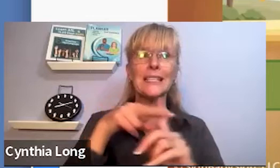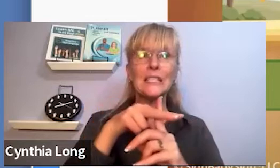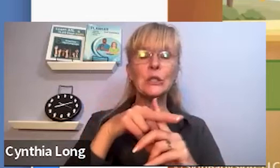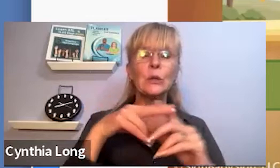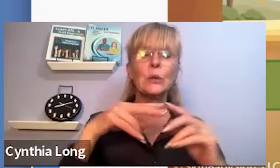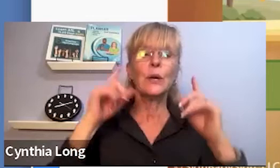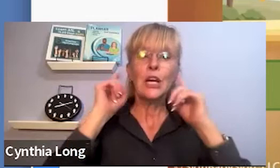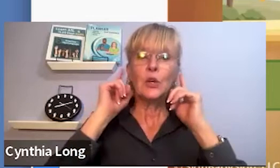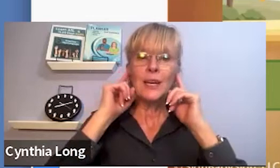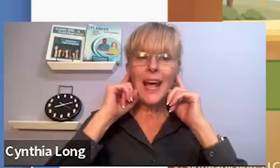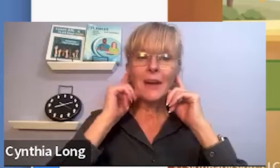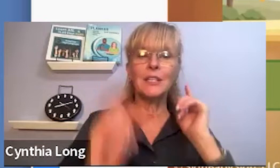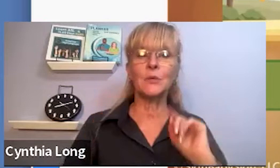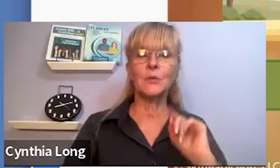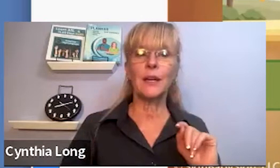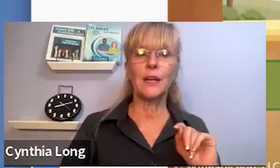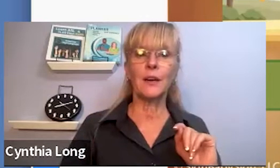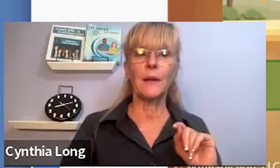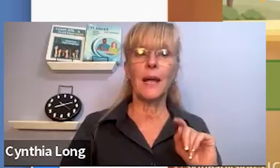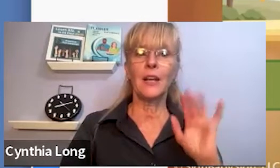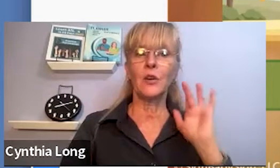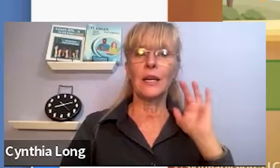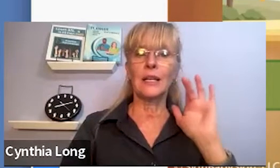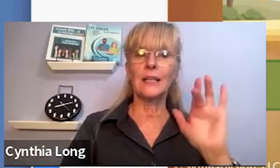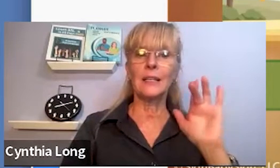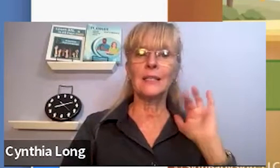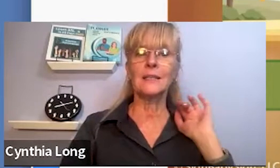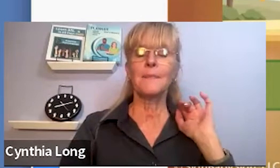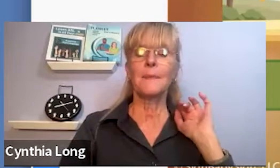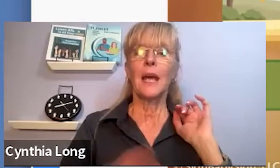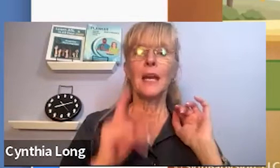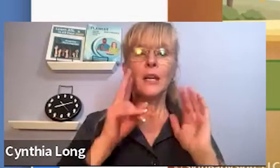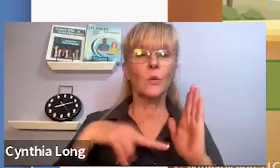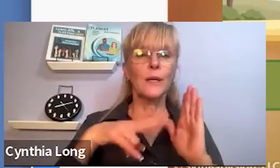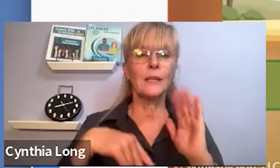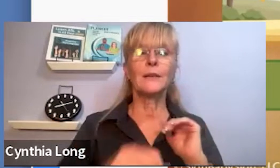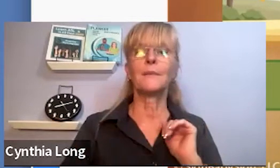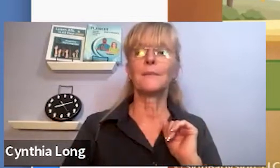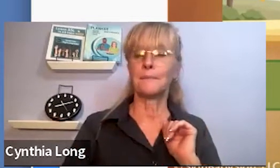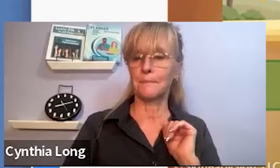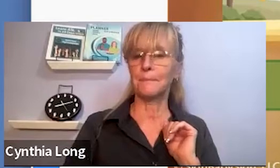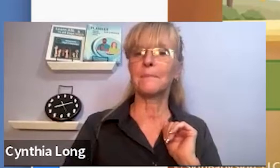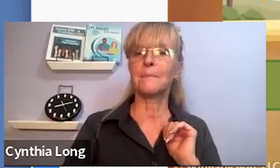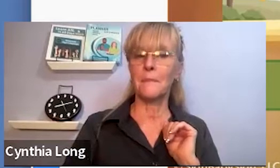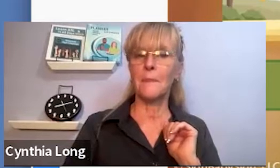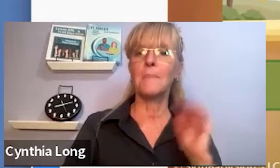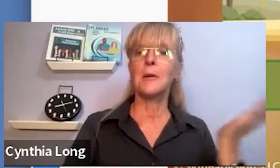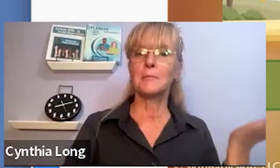they're plugged in, you can have this right here. And you can click this. Fall.